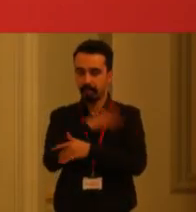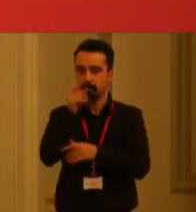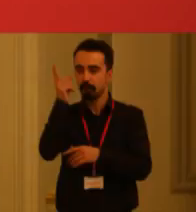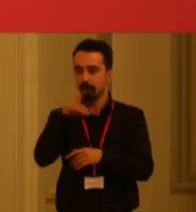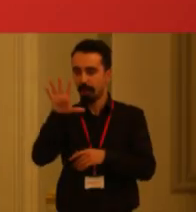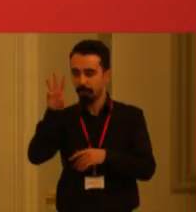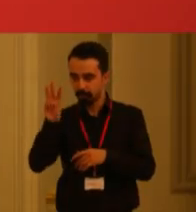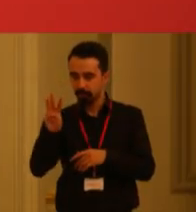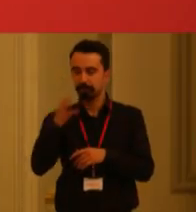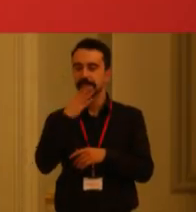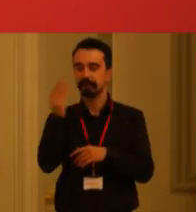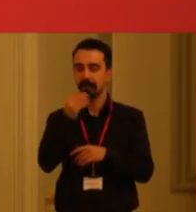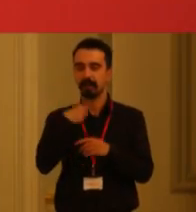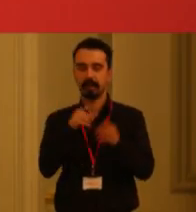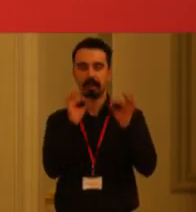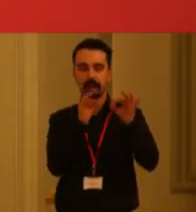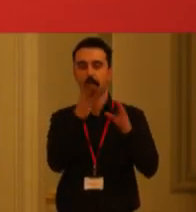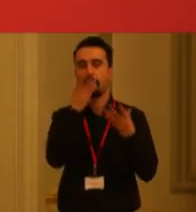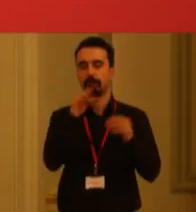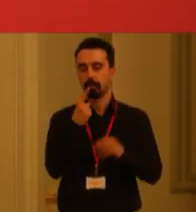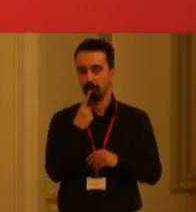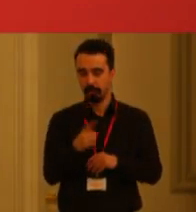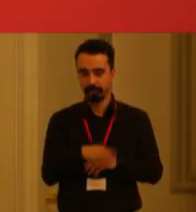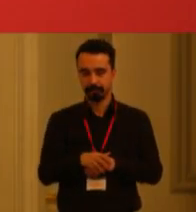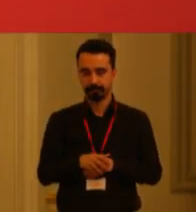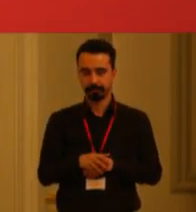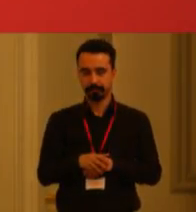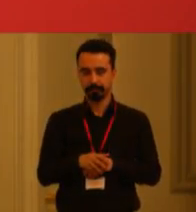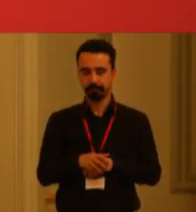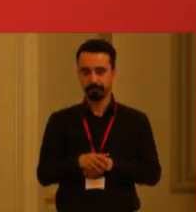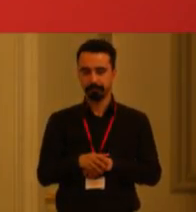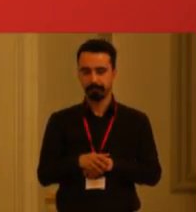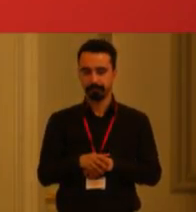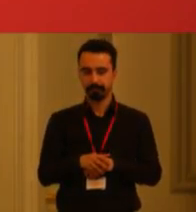and lesbians. 53% of the young people said that they have no interaction